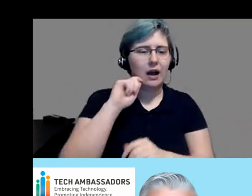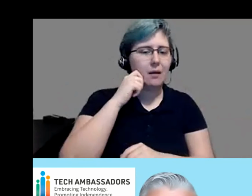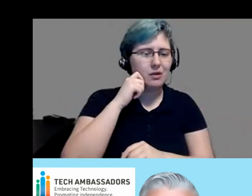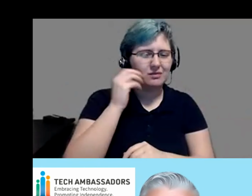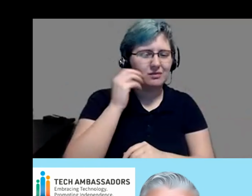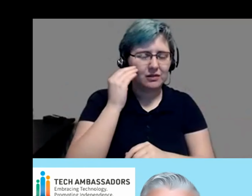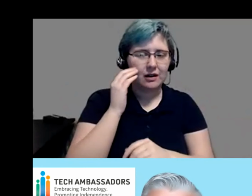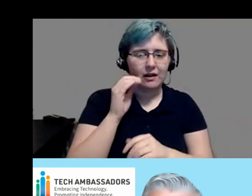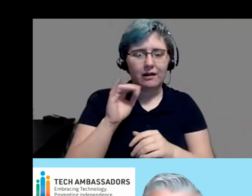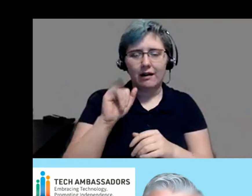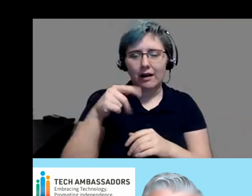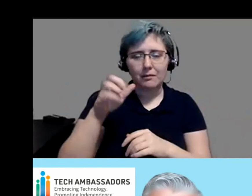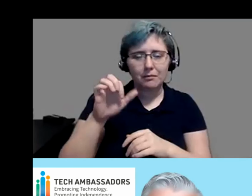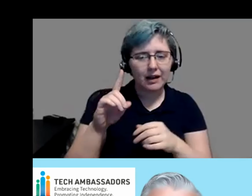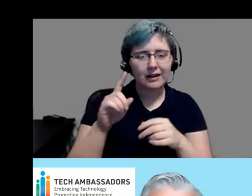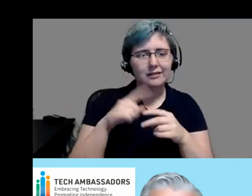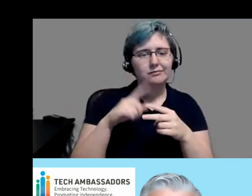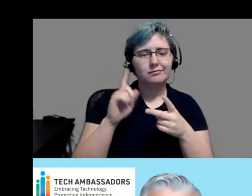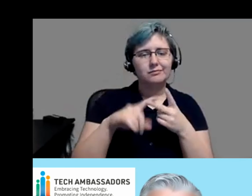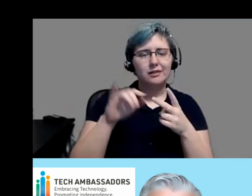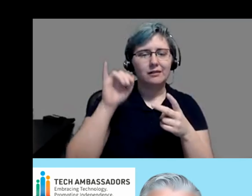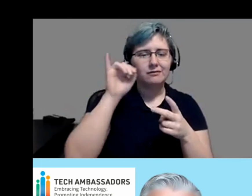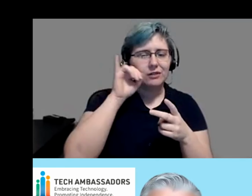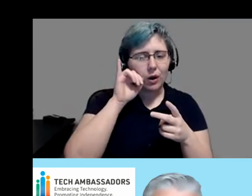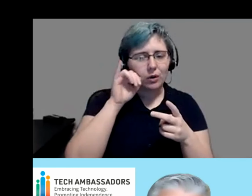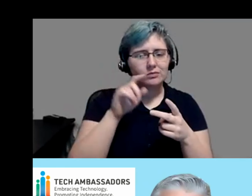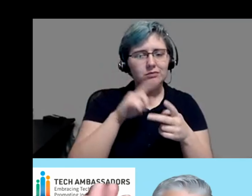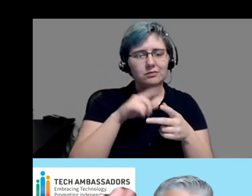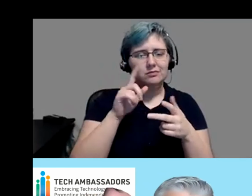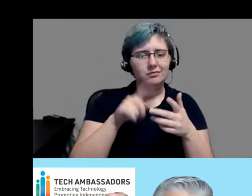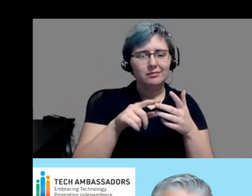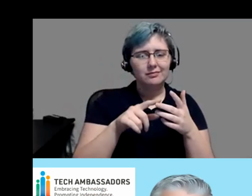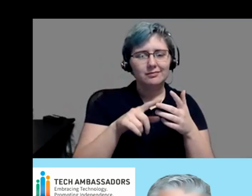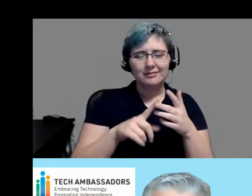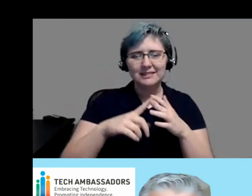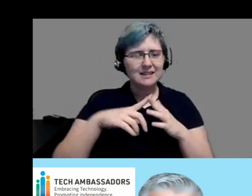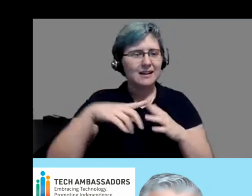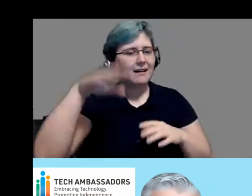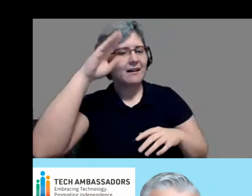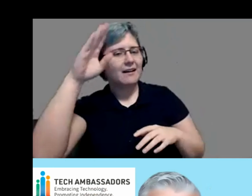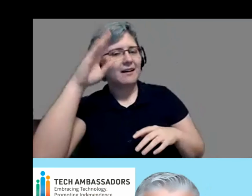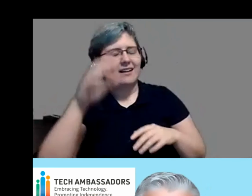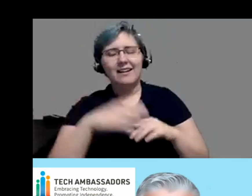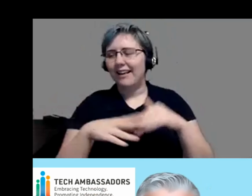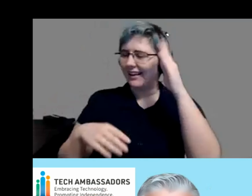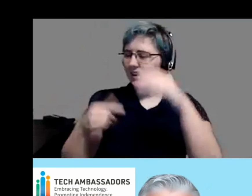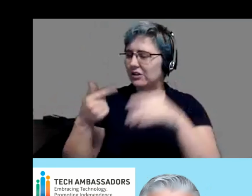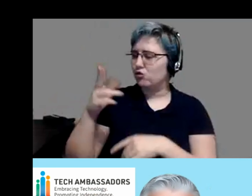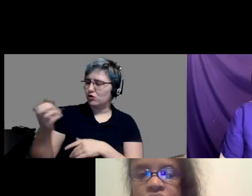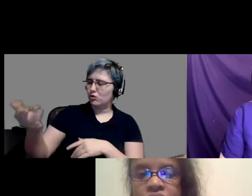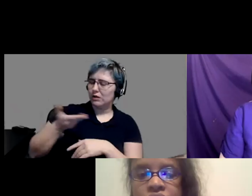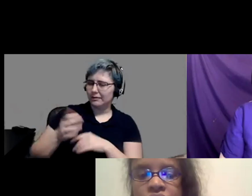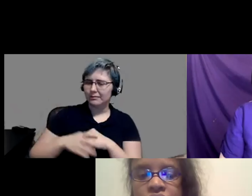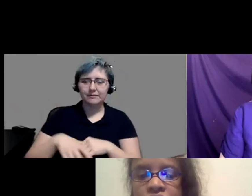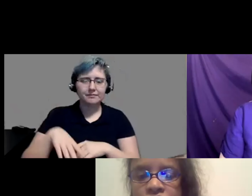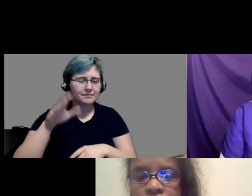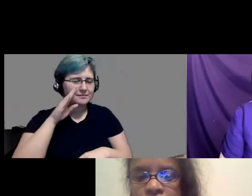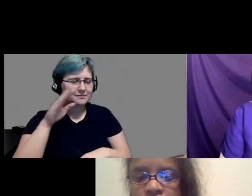on iPads, iPhones. There he is. Hi, George. Welcome. Hi.